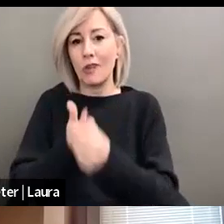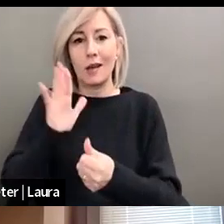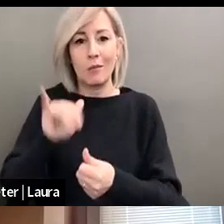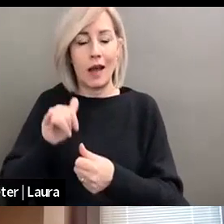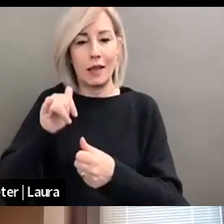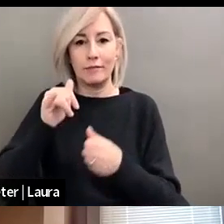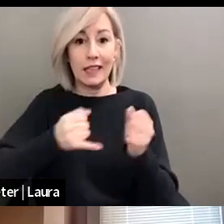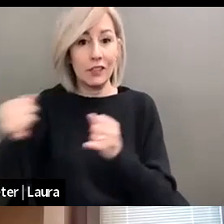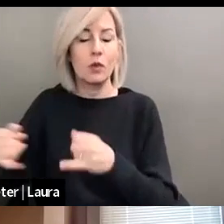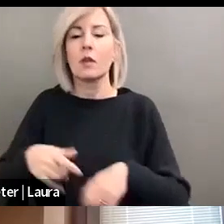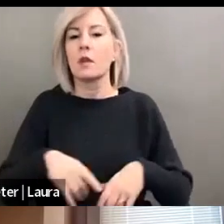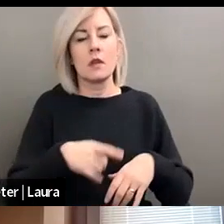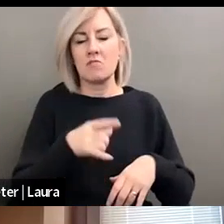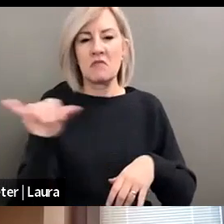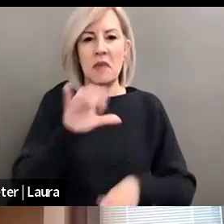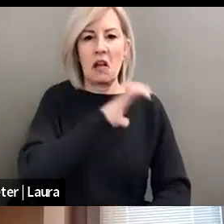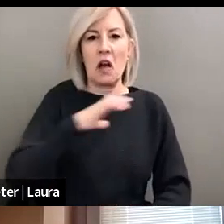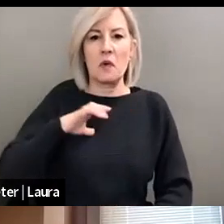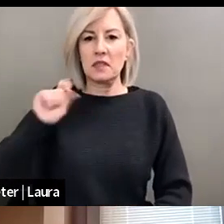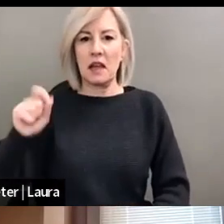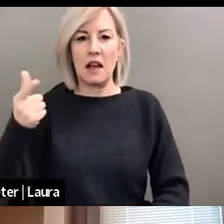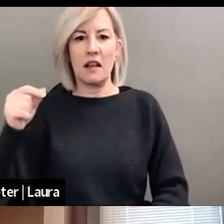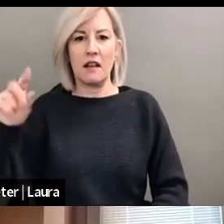same function. It's just congress.gov at the federal level.